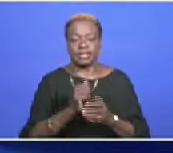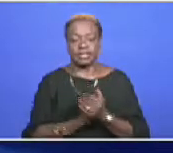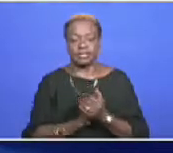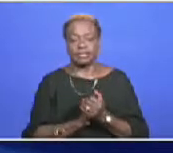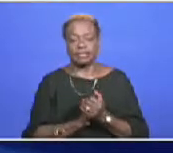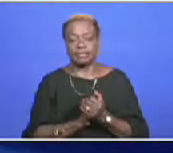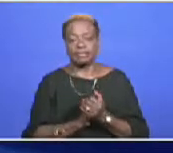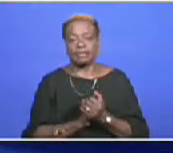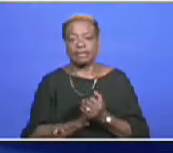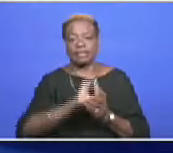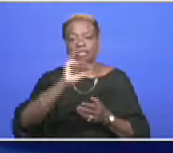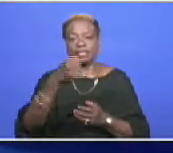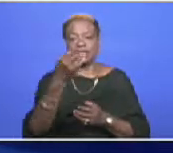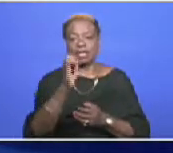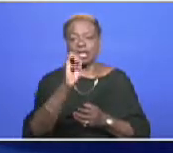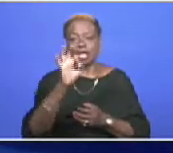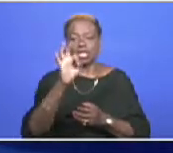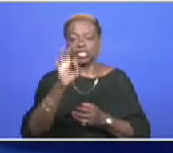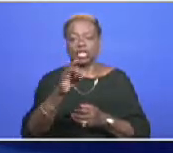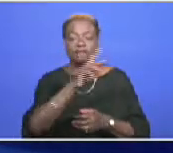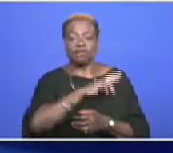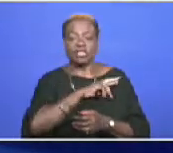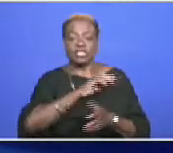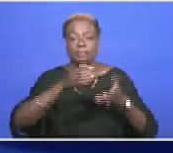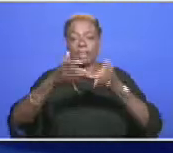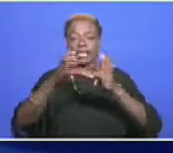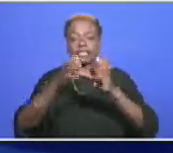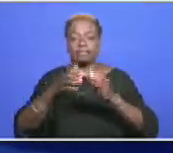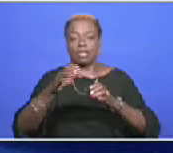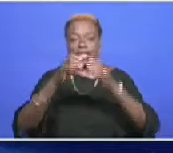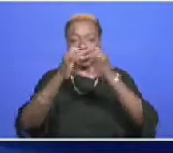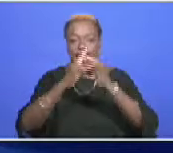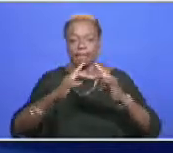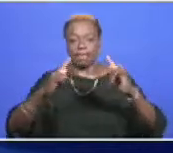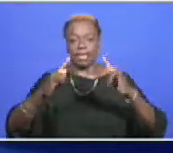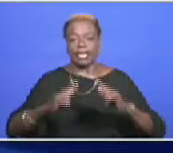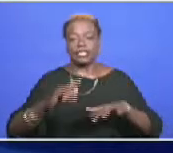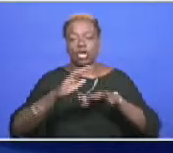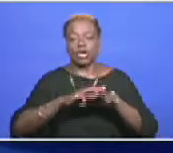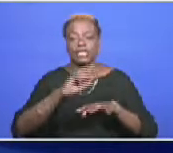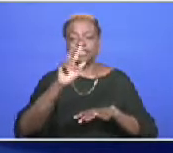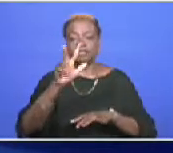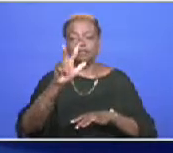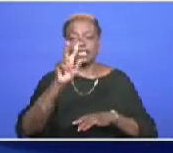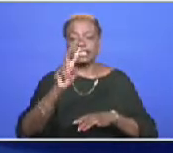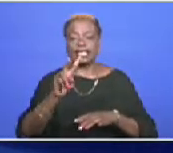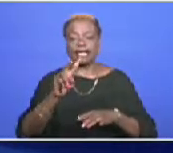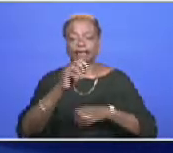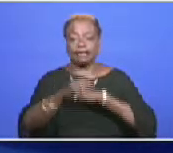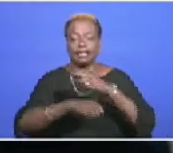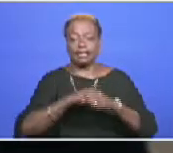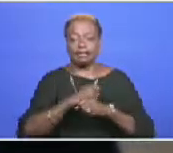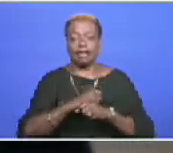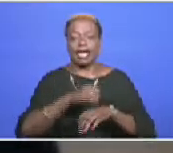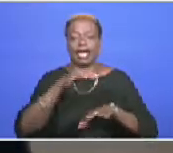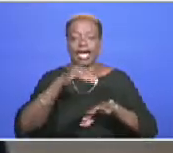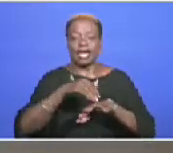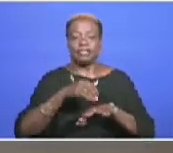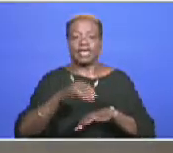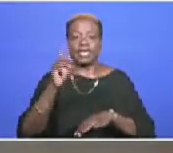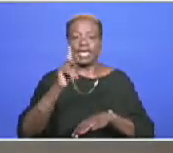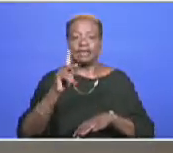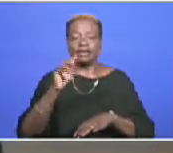Rogers basketball camp into its 32nd year, and week 2 is underway at the Kendall Isaacs Gym. We got the kids